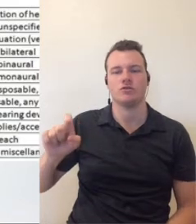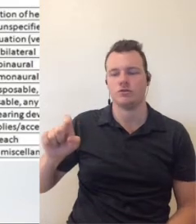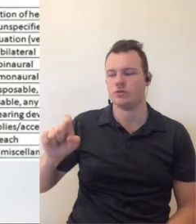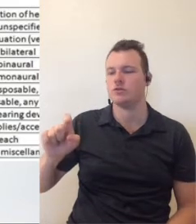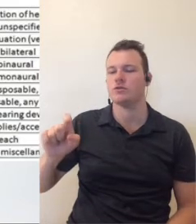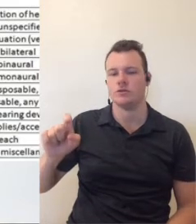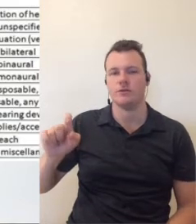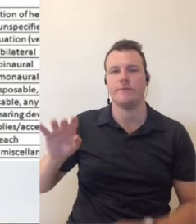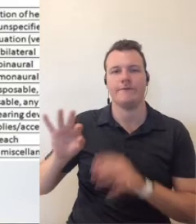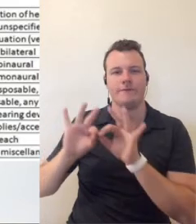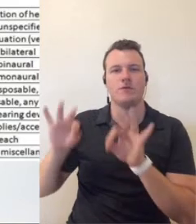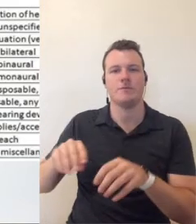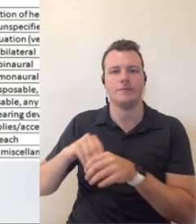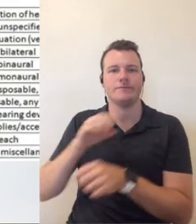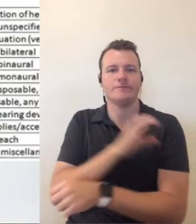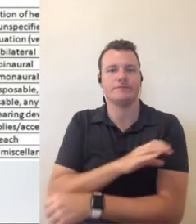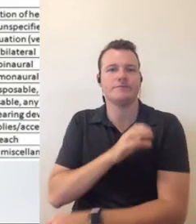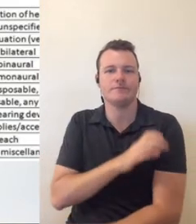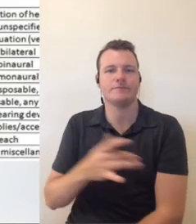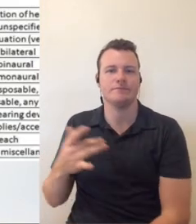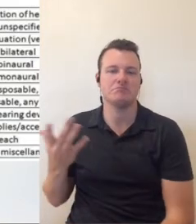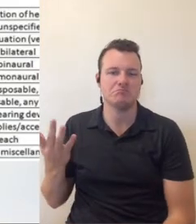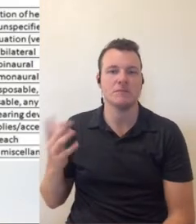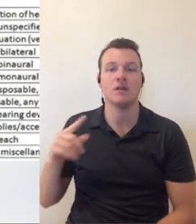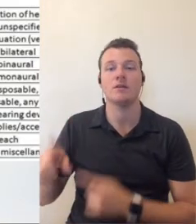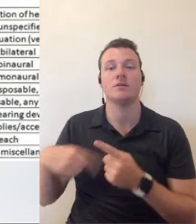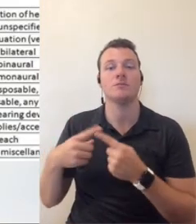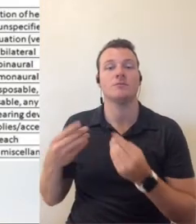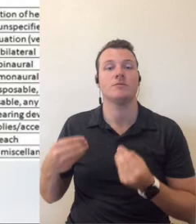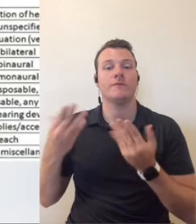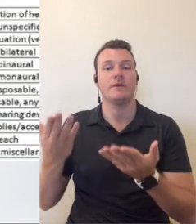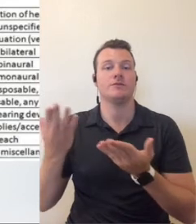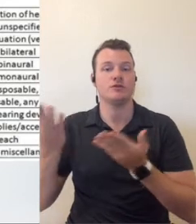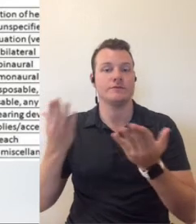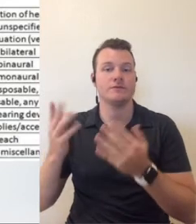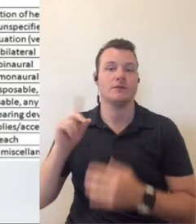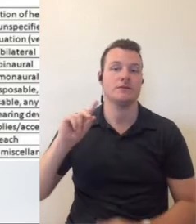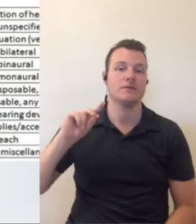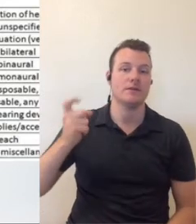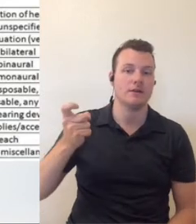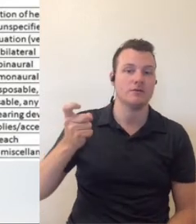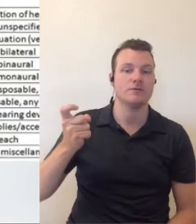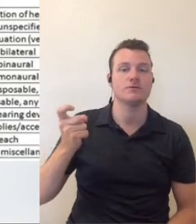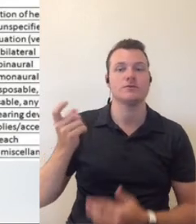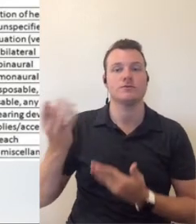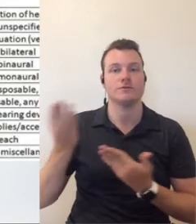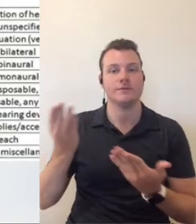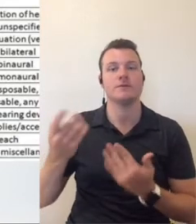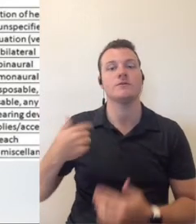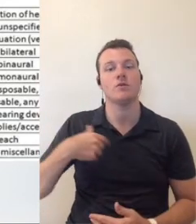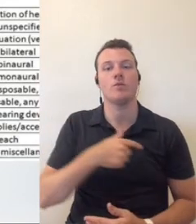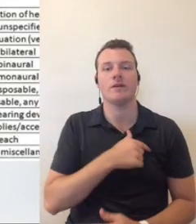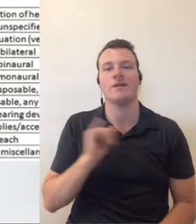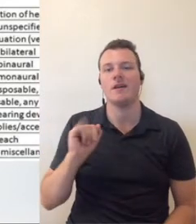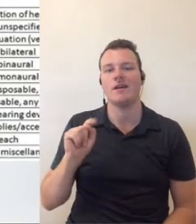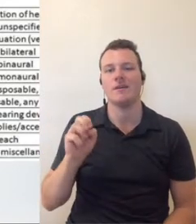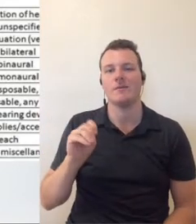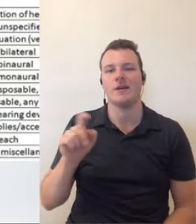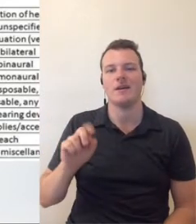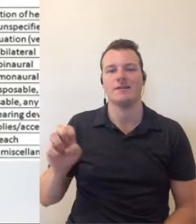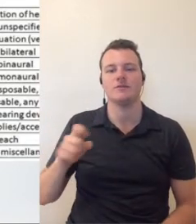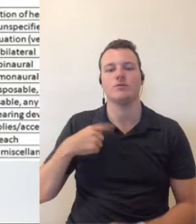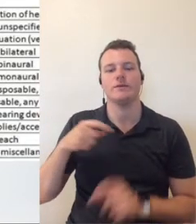clinic. And if you'll notice, when we provide services or diagnostic services, we actually itemize.